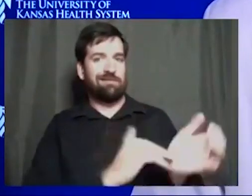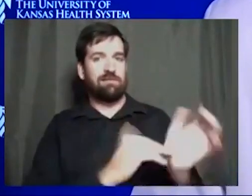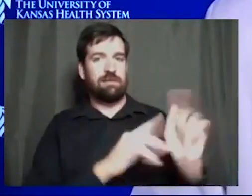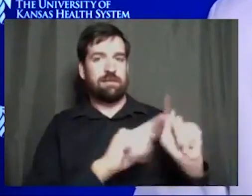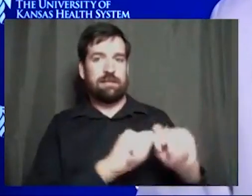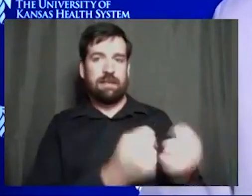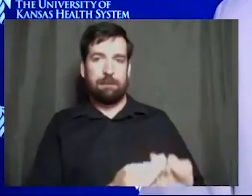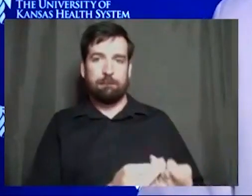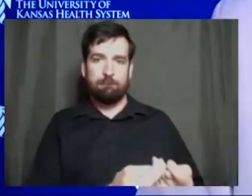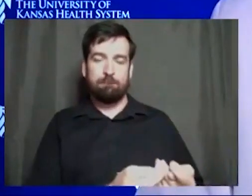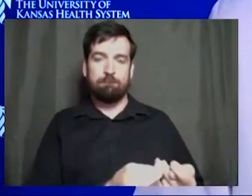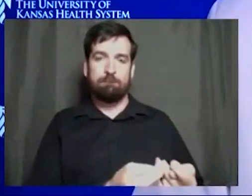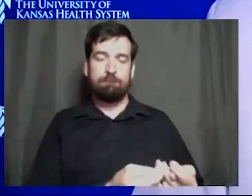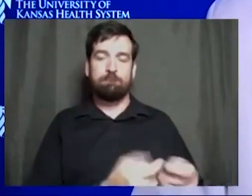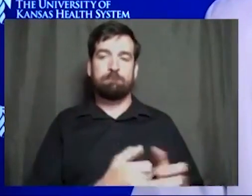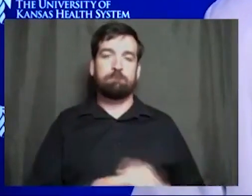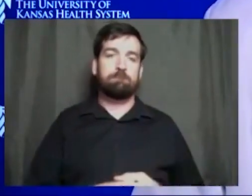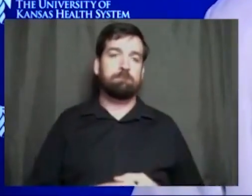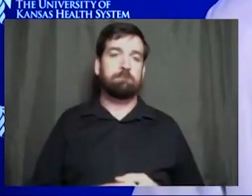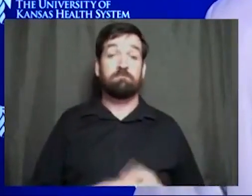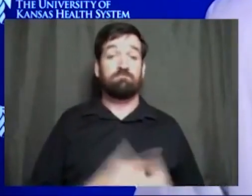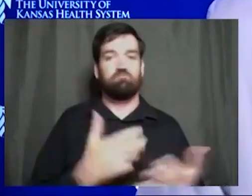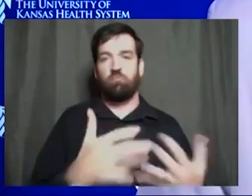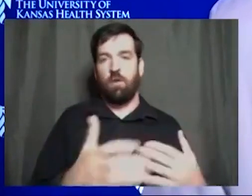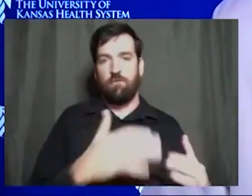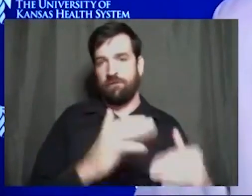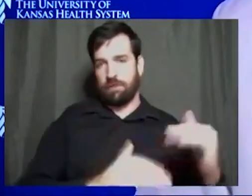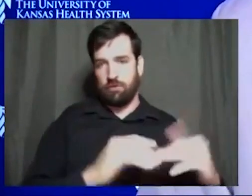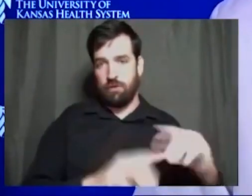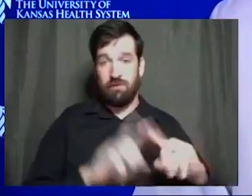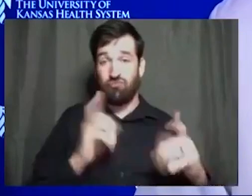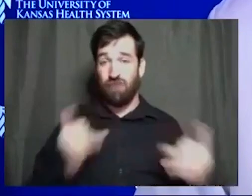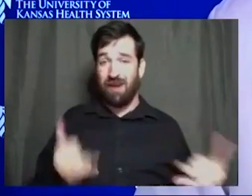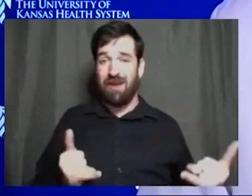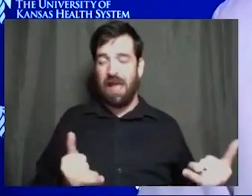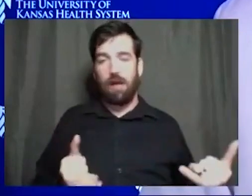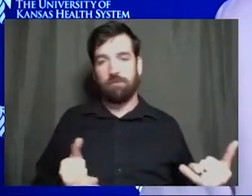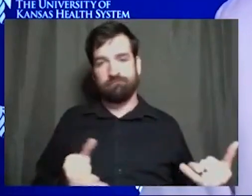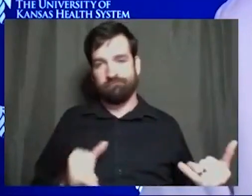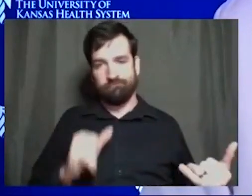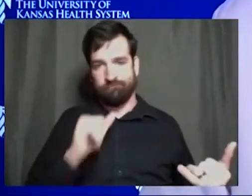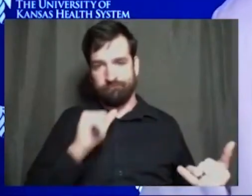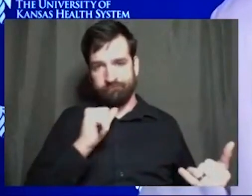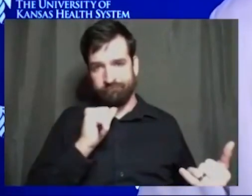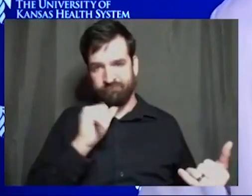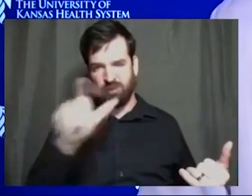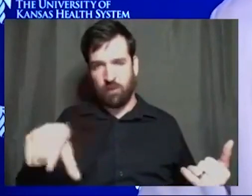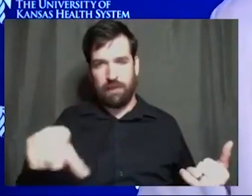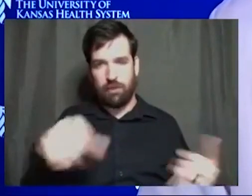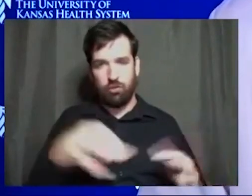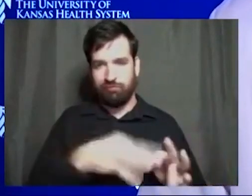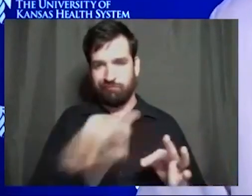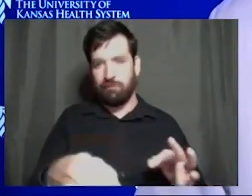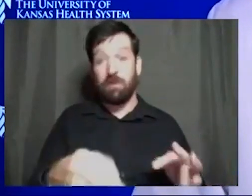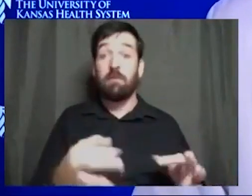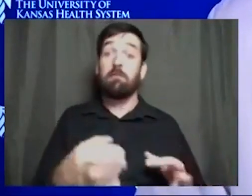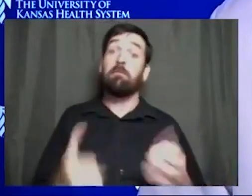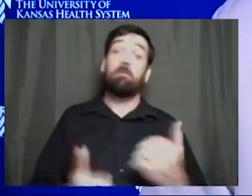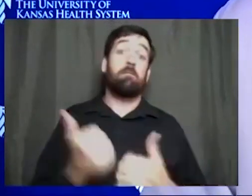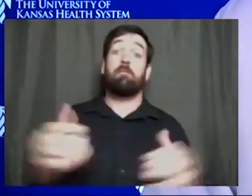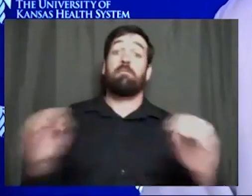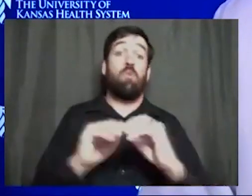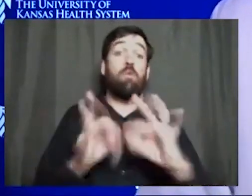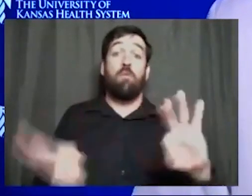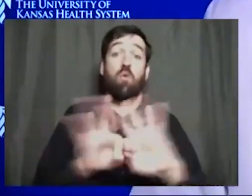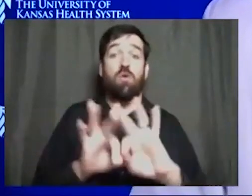the procedure at whatever facility you're at. But right now I would say no, that's probably not needed. I think it's more important to get that screening done. We